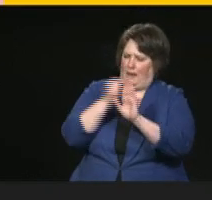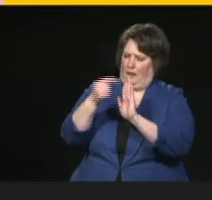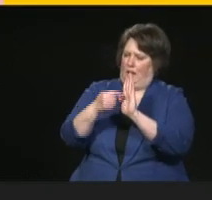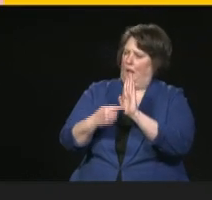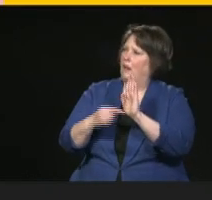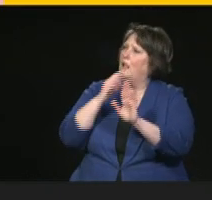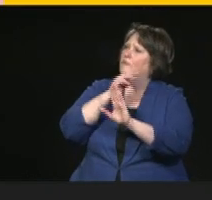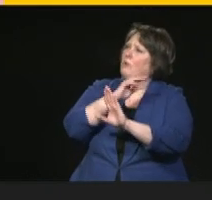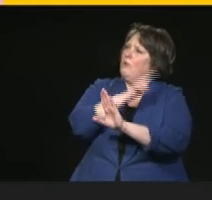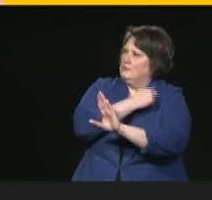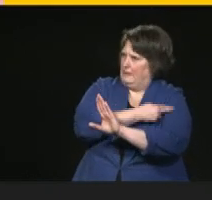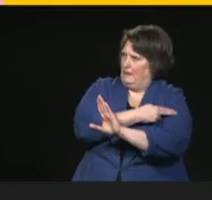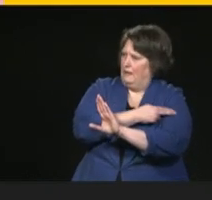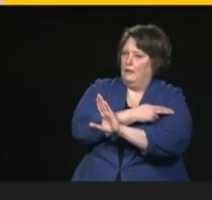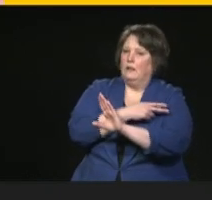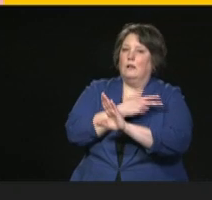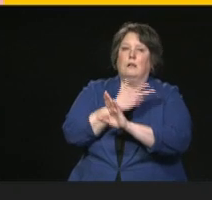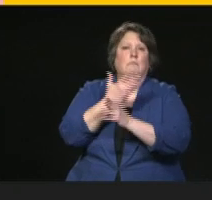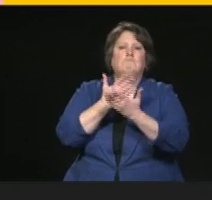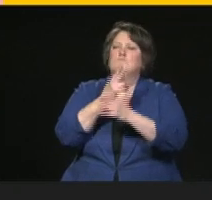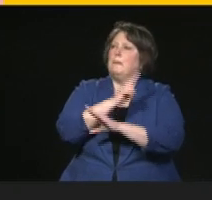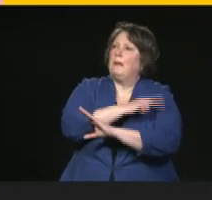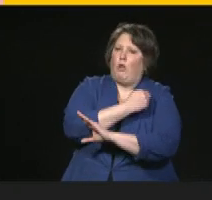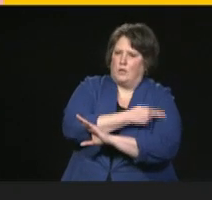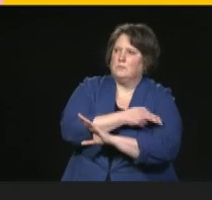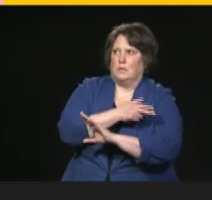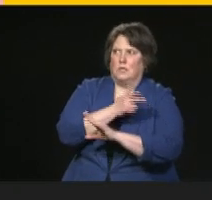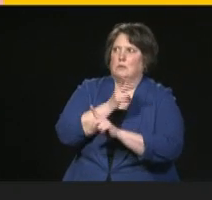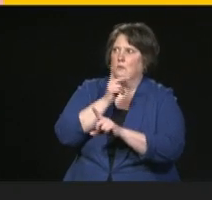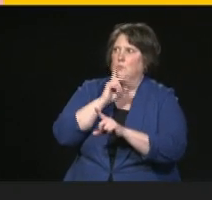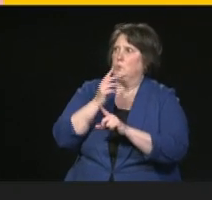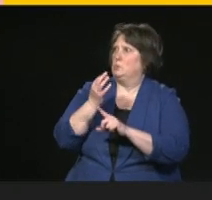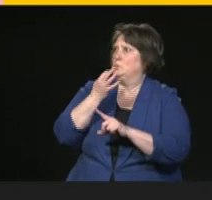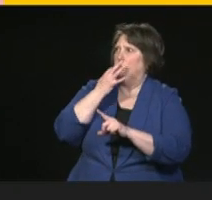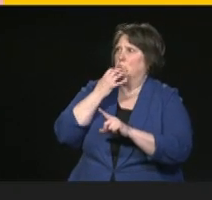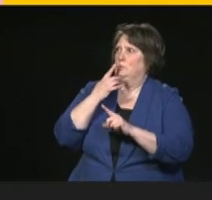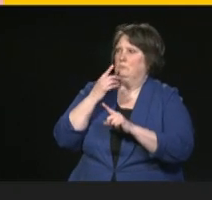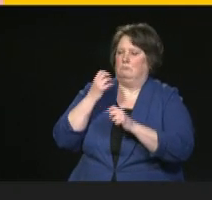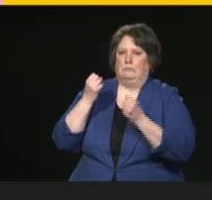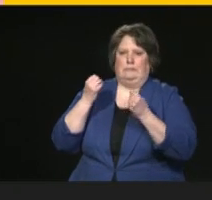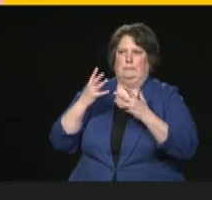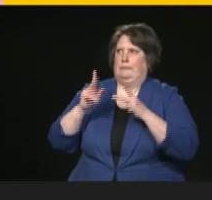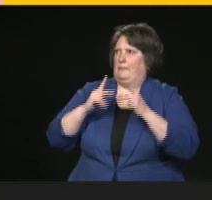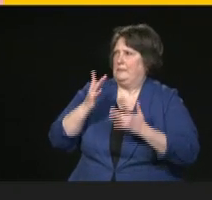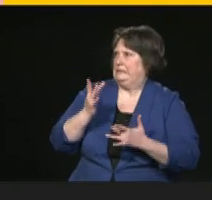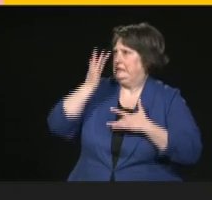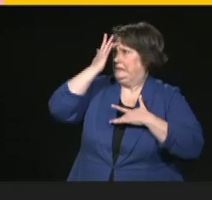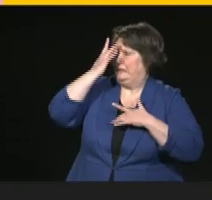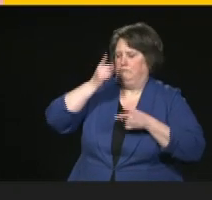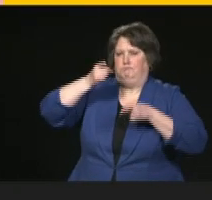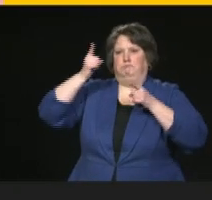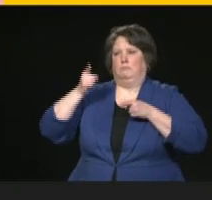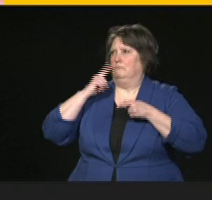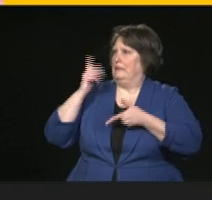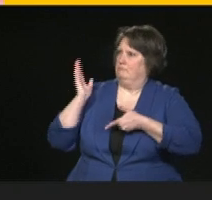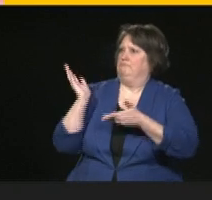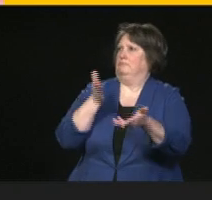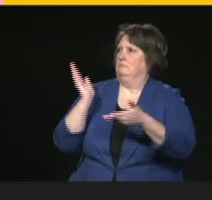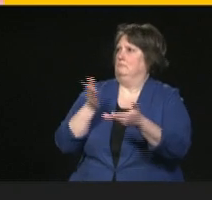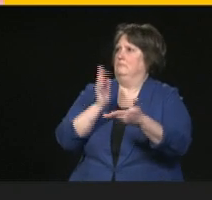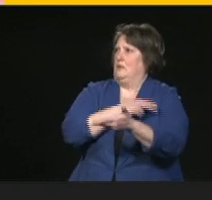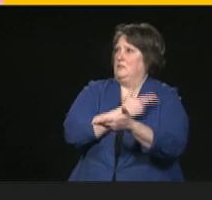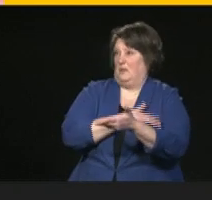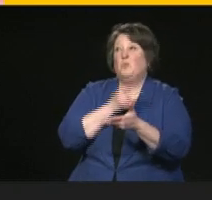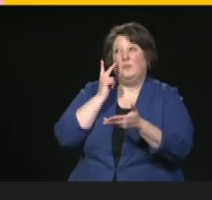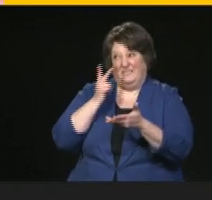expecting to experience a lot of critically ill patients coming to hospitals over the next few weeks. We've seen a lot of deaths across the world, and a lot